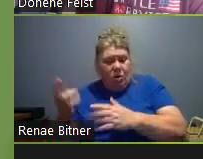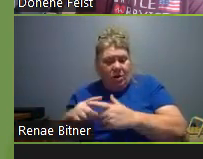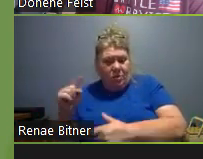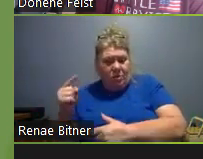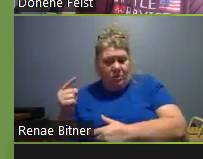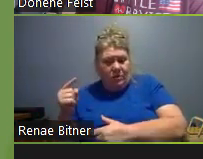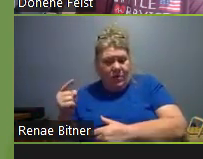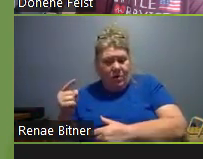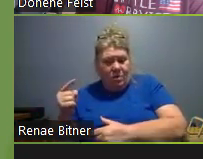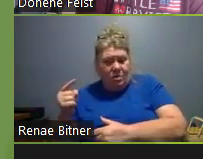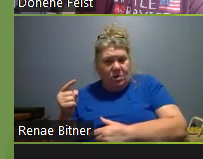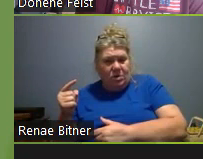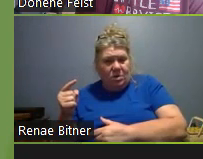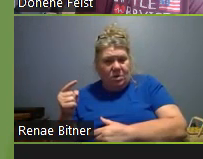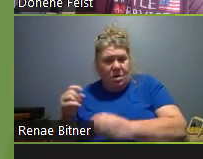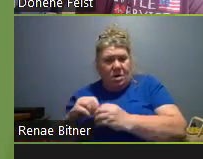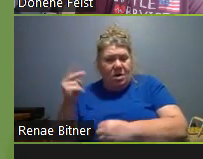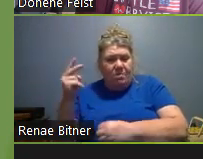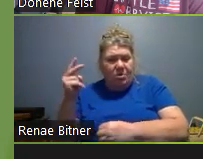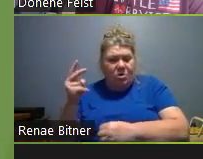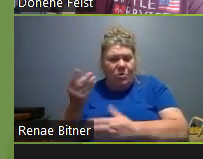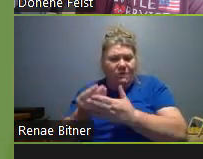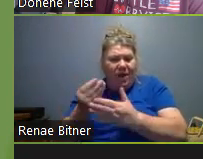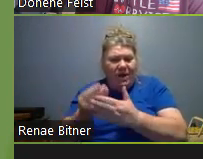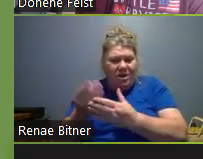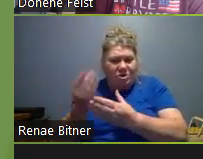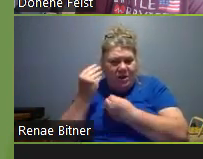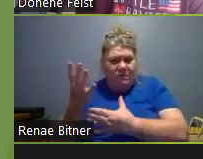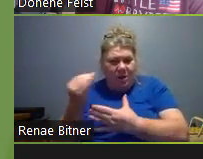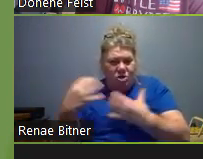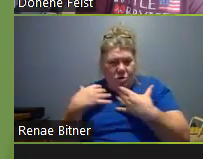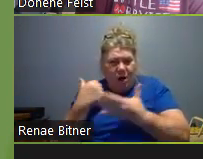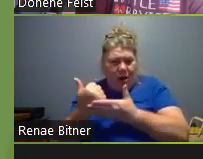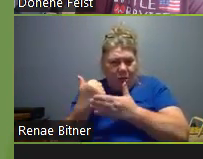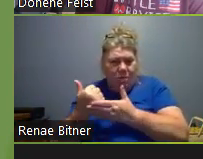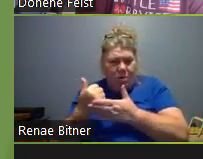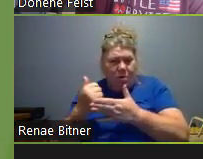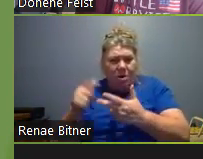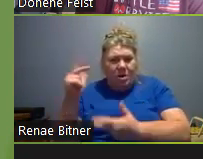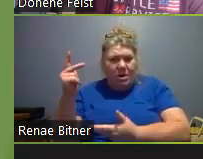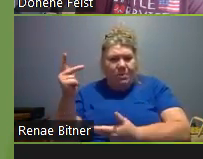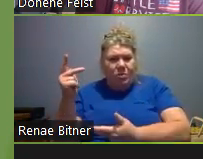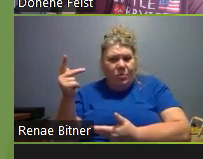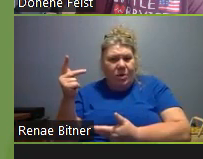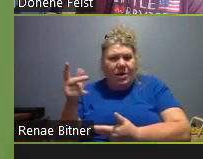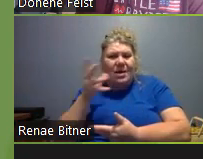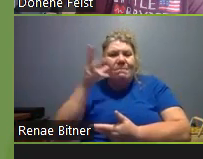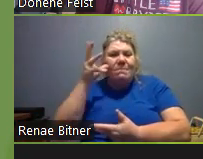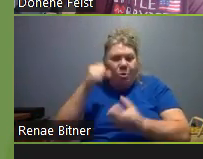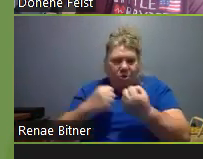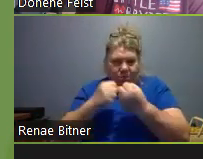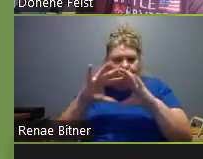one. Number two was financial information or help. And number three was parent support